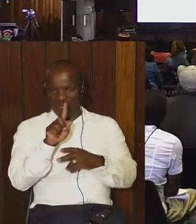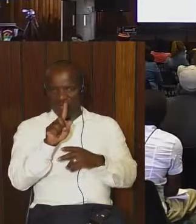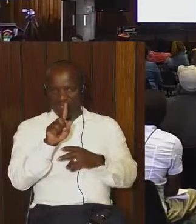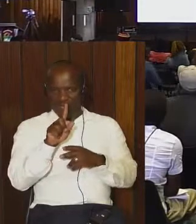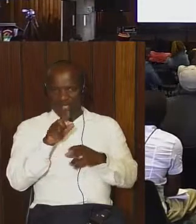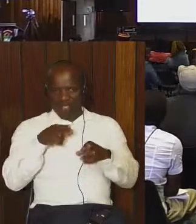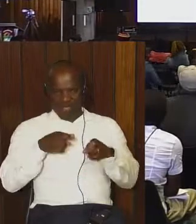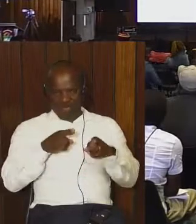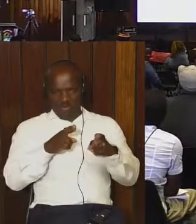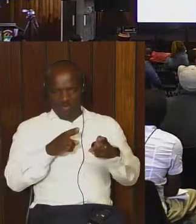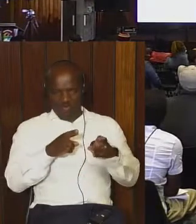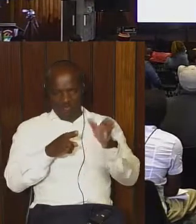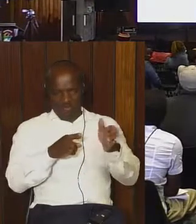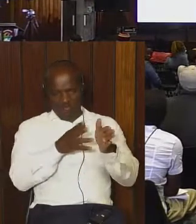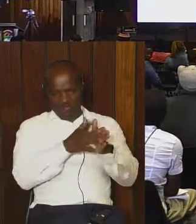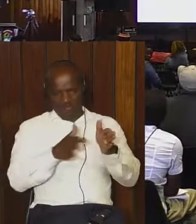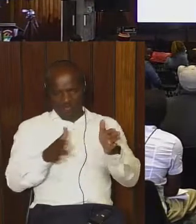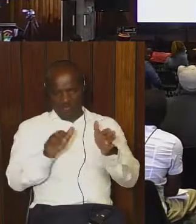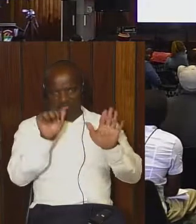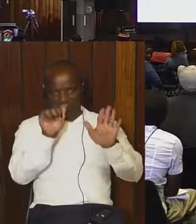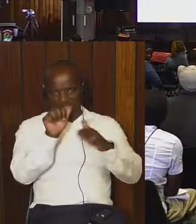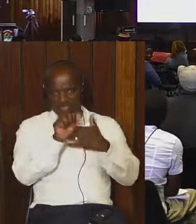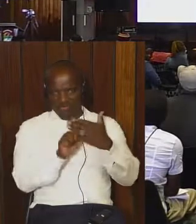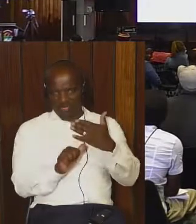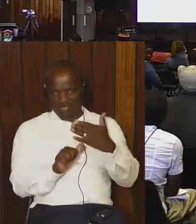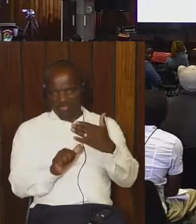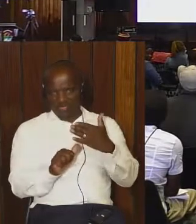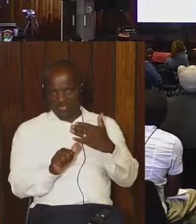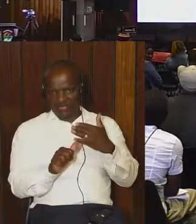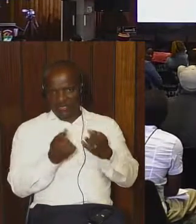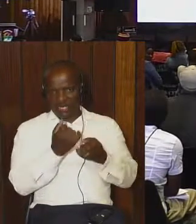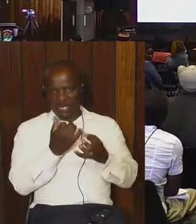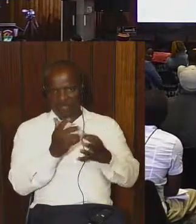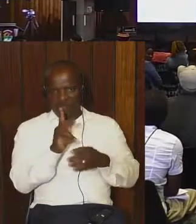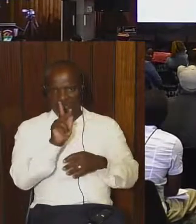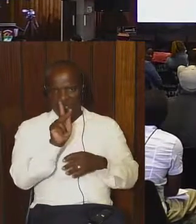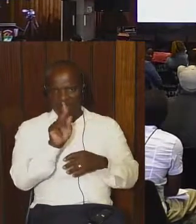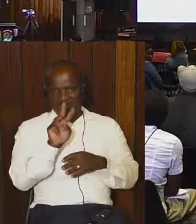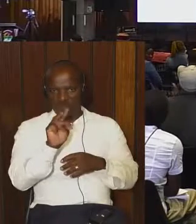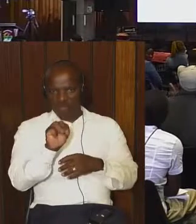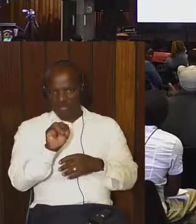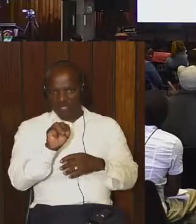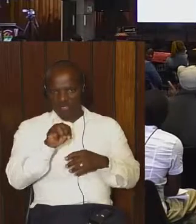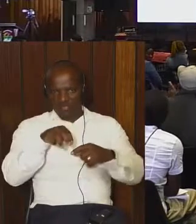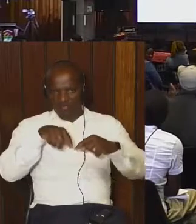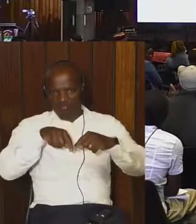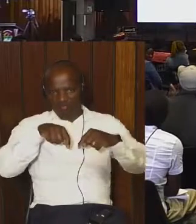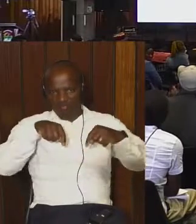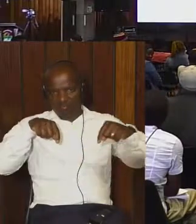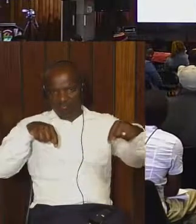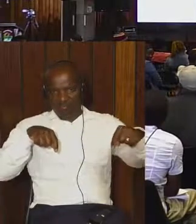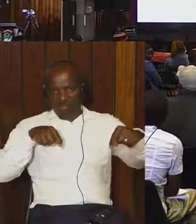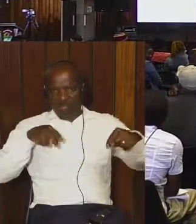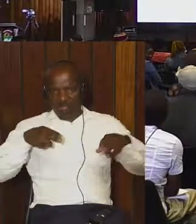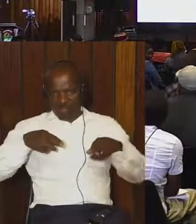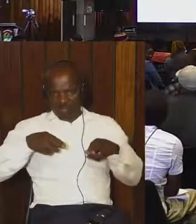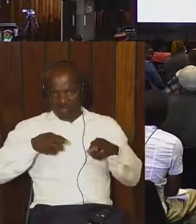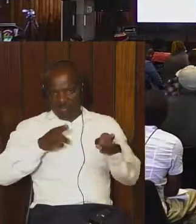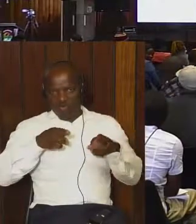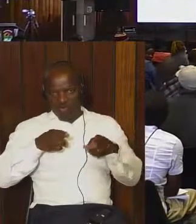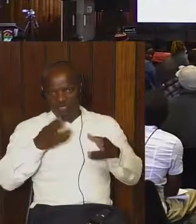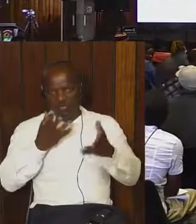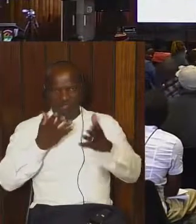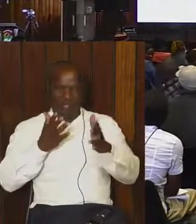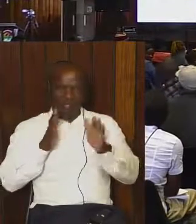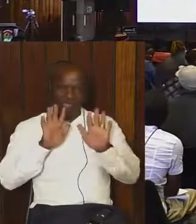How long? How many kilometers are those roads? Maybe